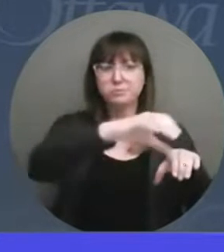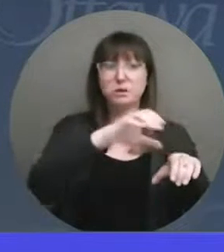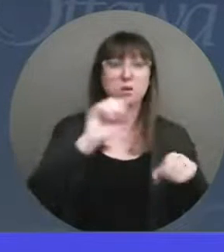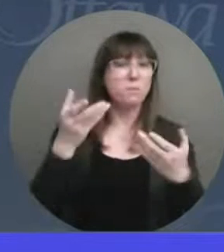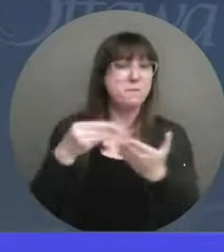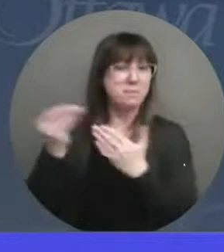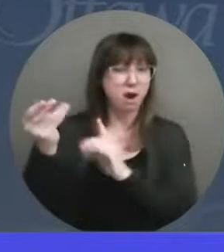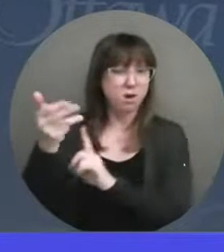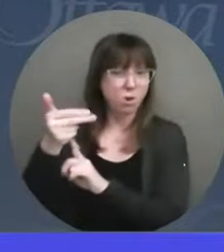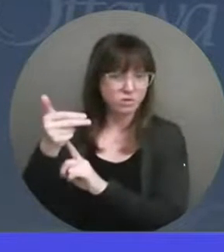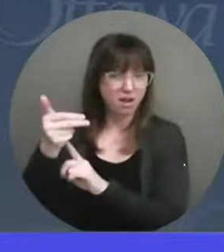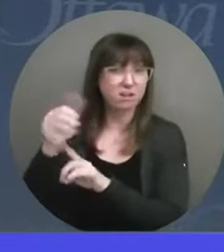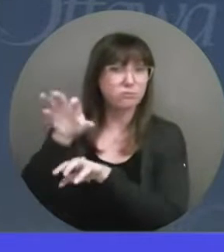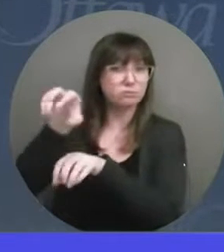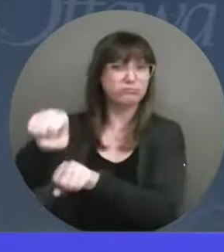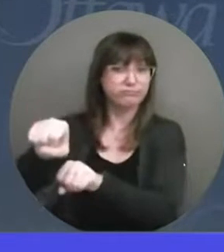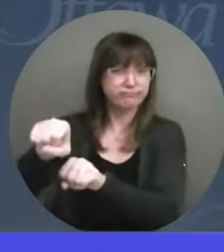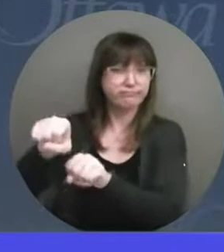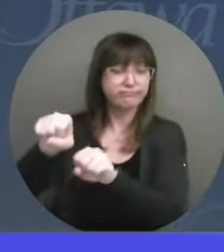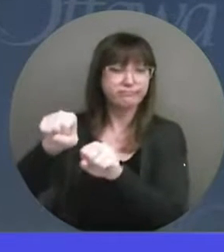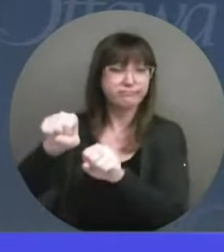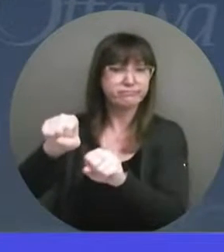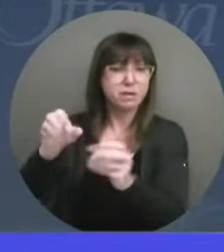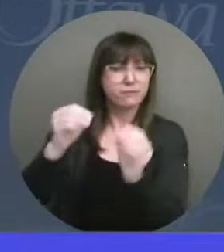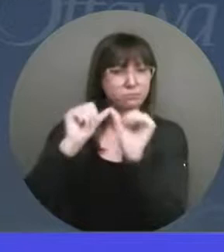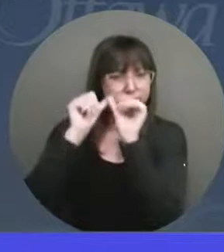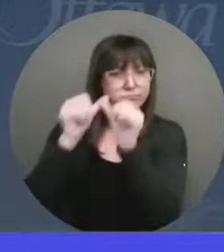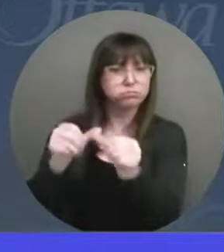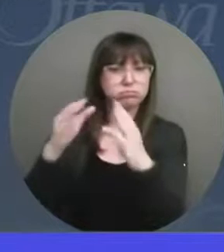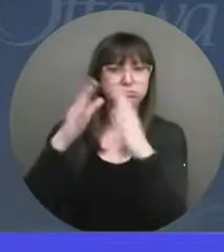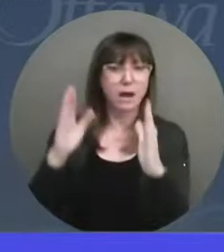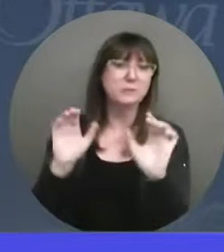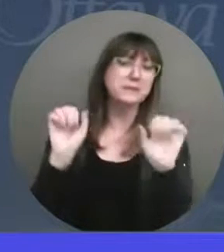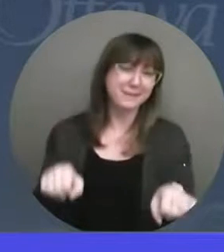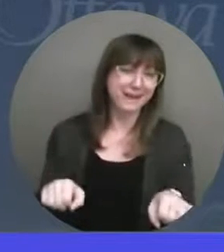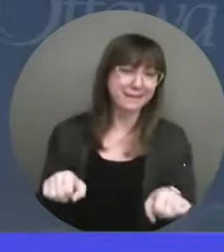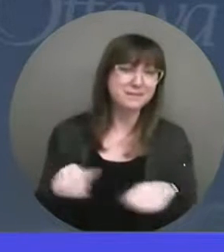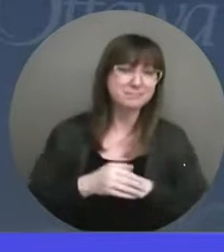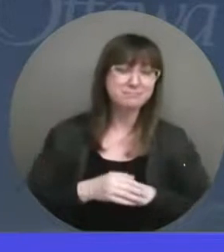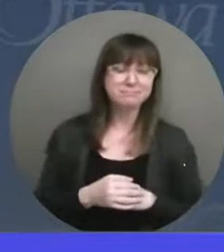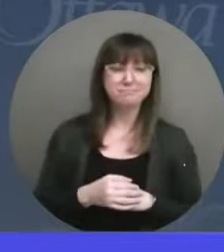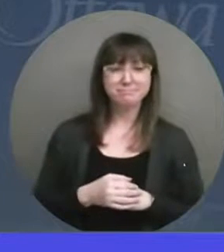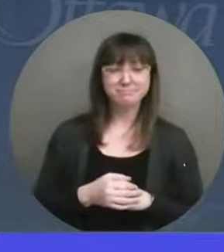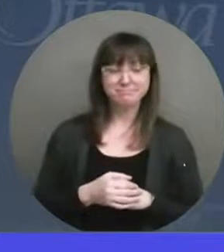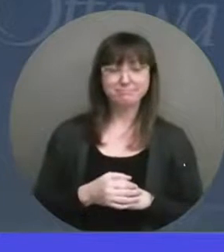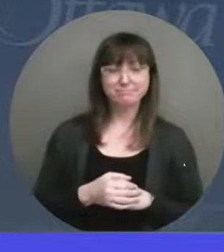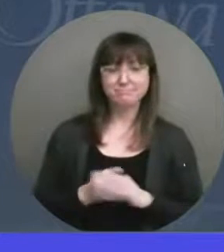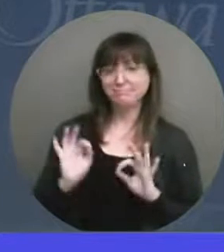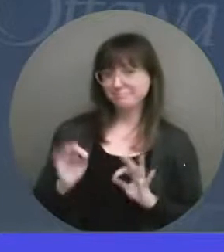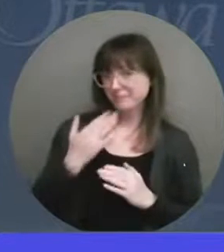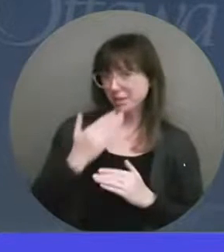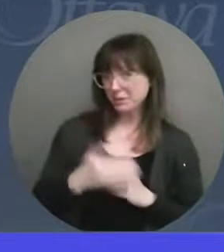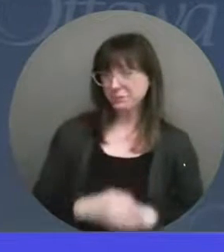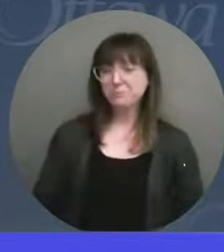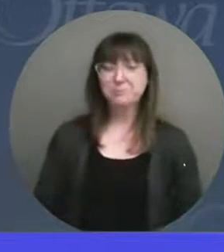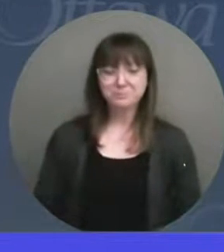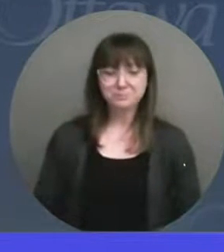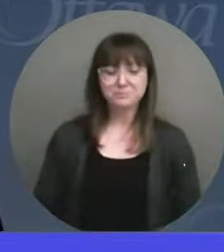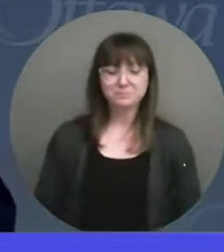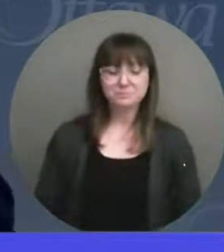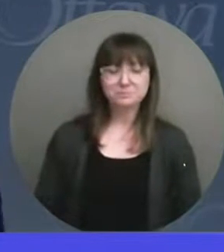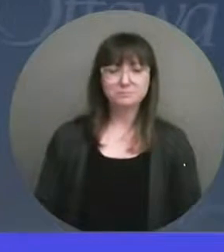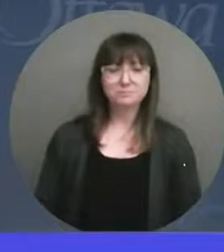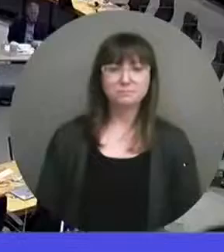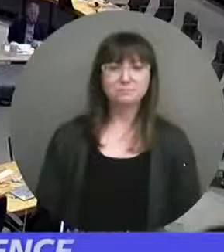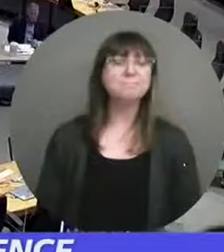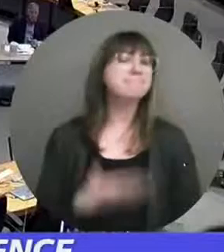take it over for more permanent housing for those people who are looking for a home. Thank you. Thank you so much for your